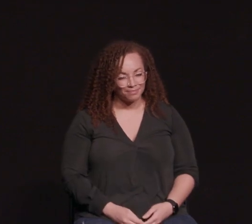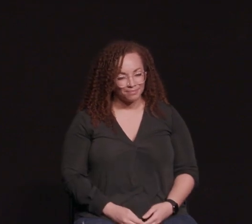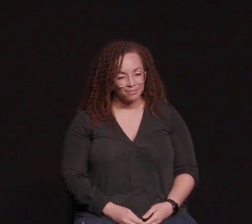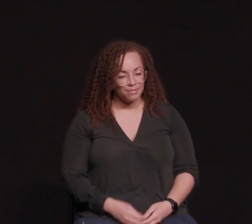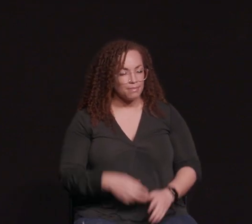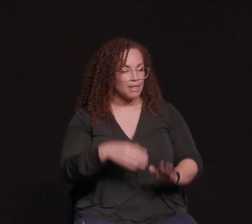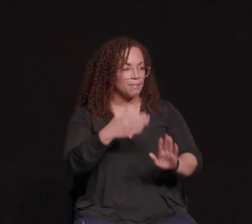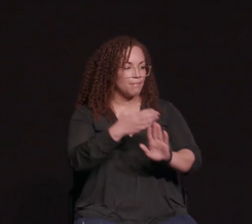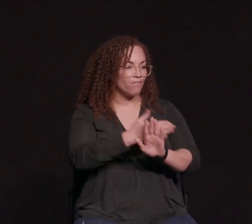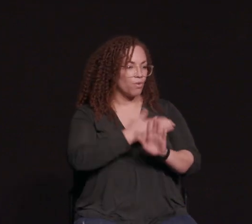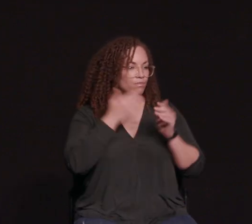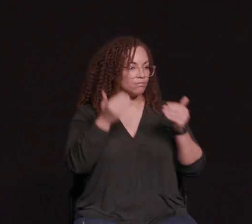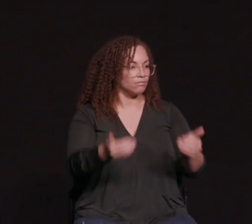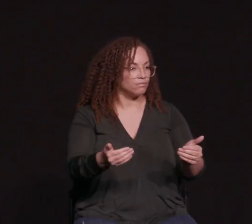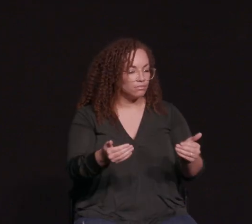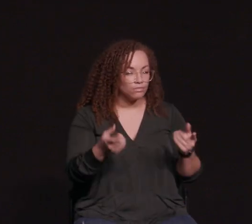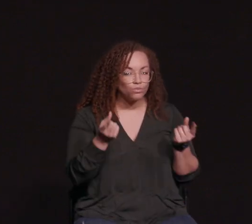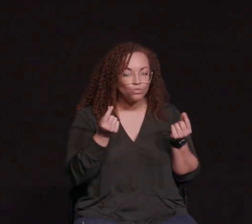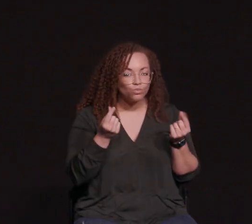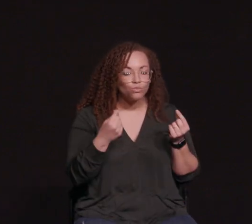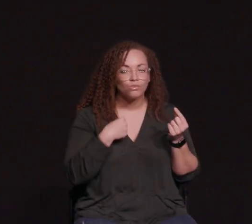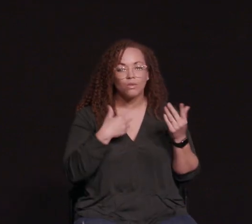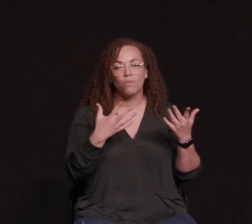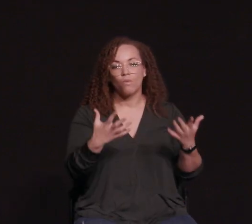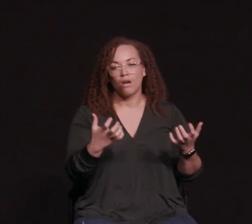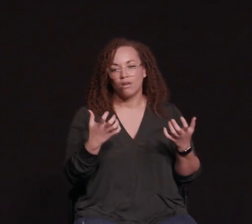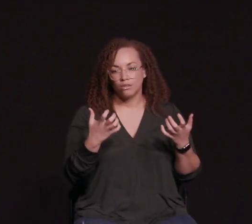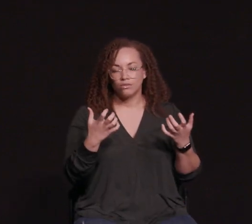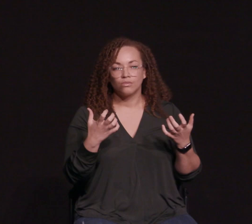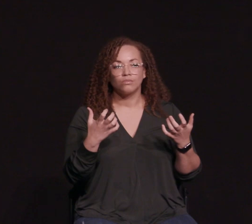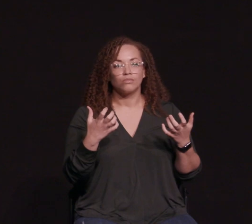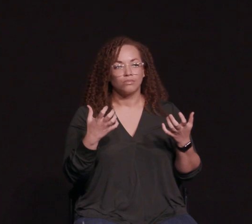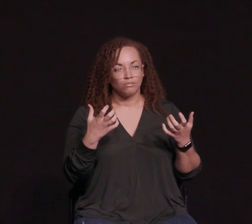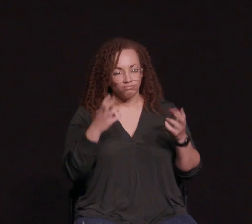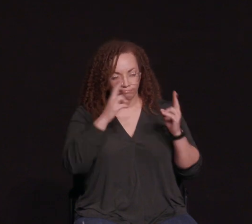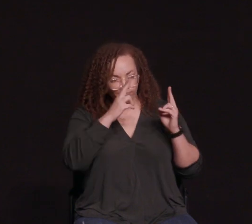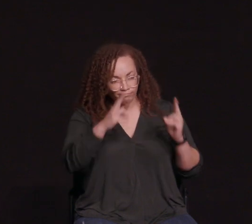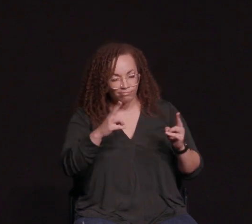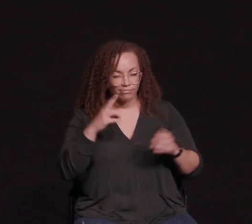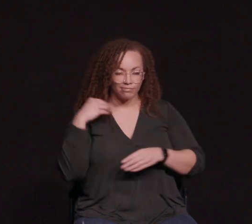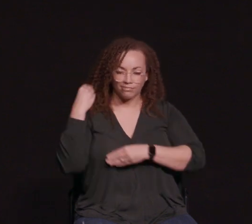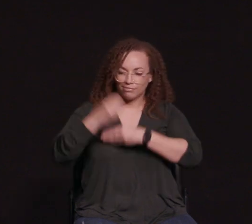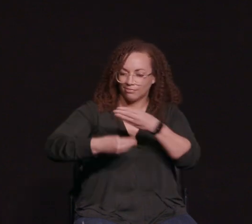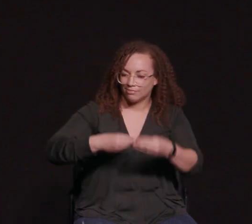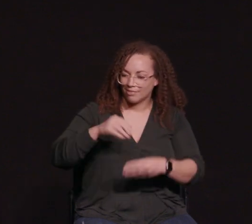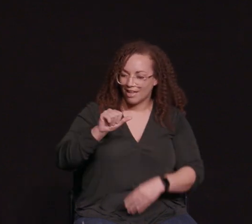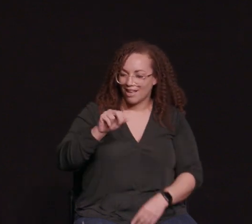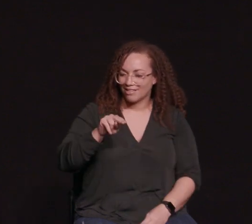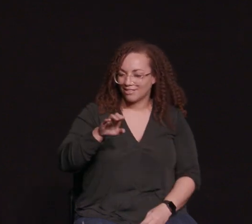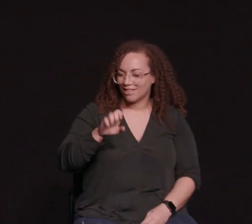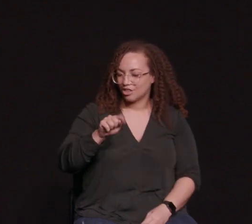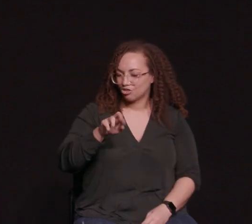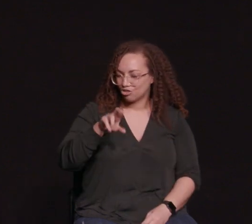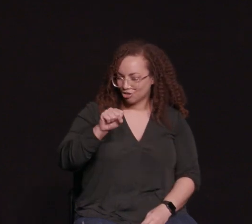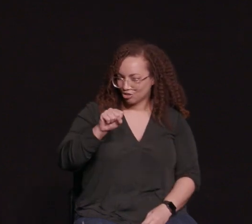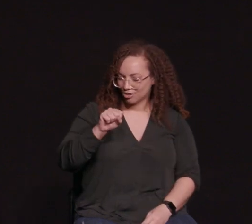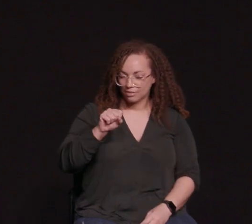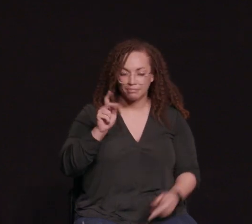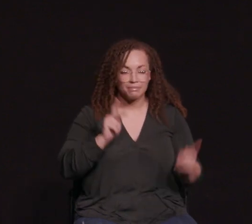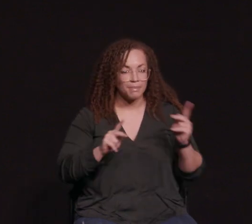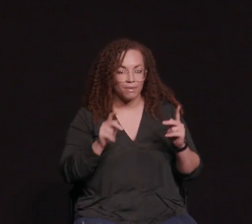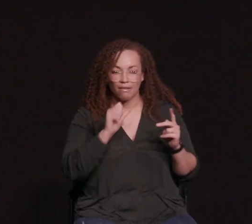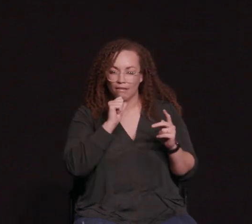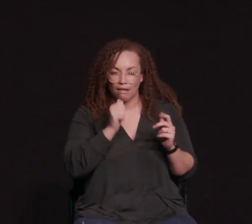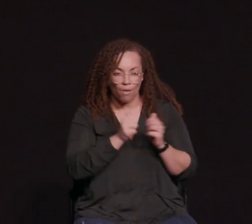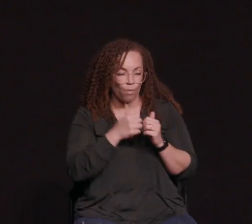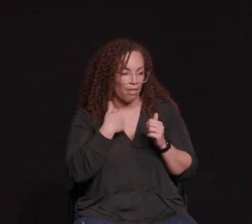Before we move forward, I want to acknowledge the ancestors. Those who are no longer with us